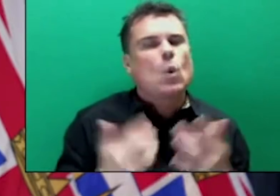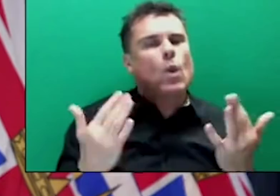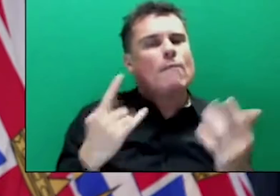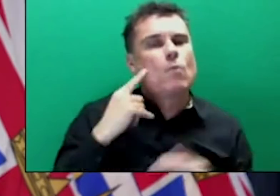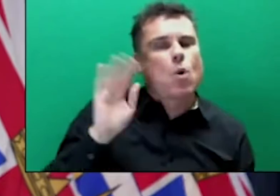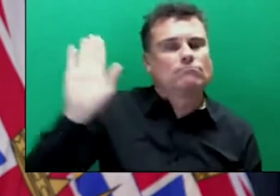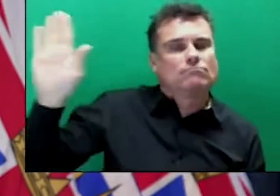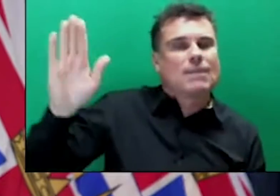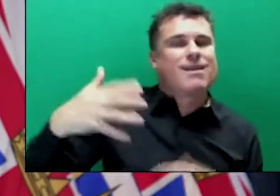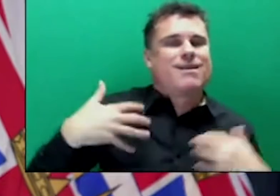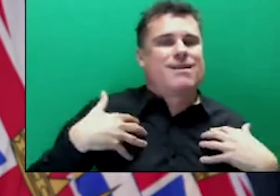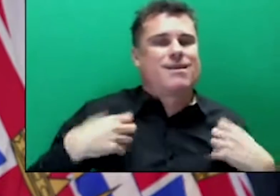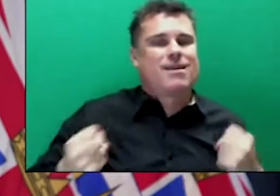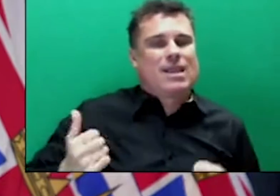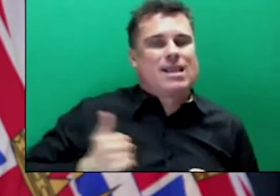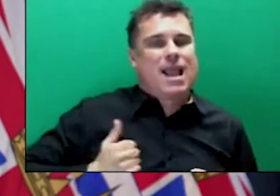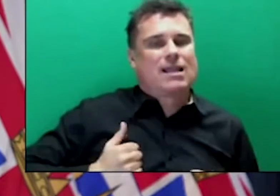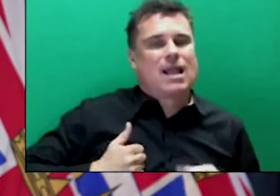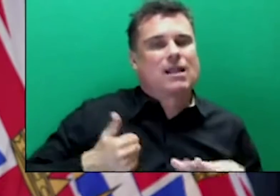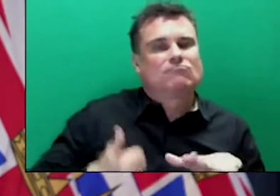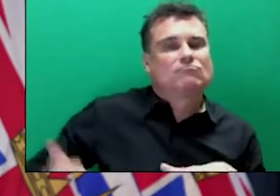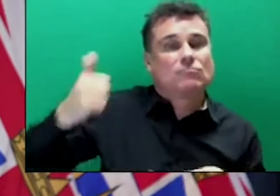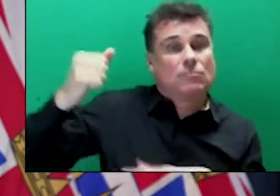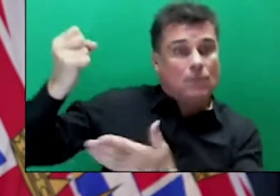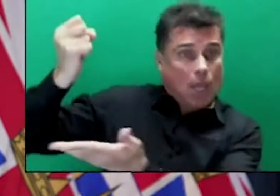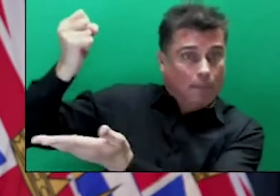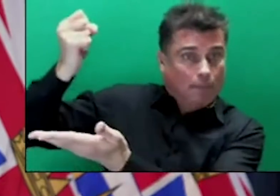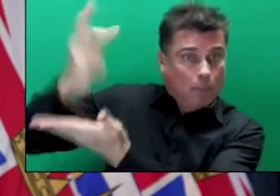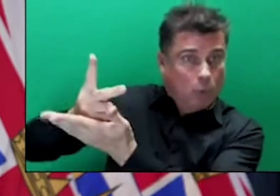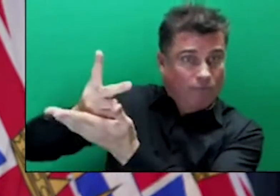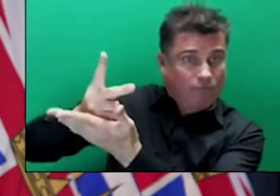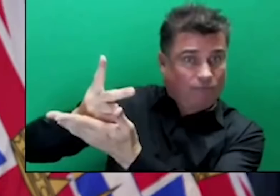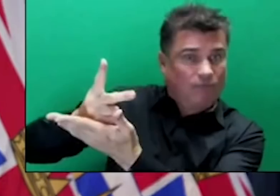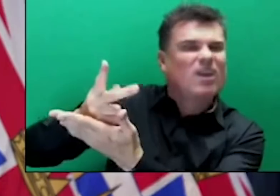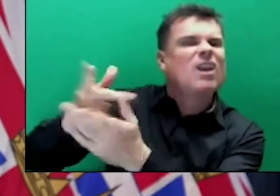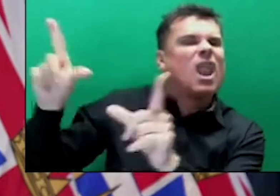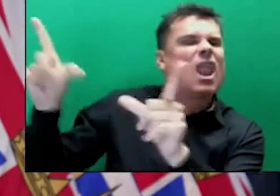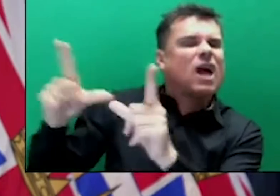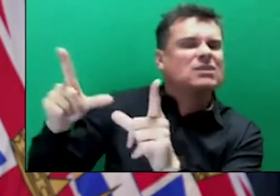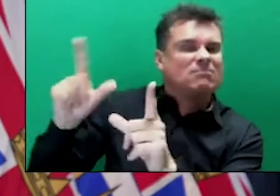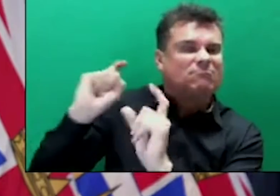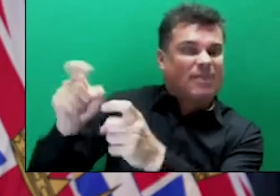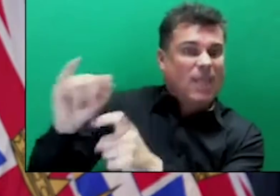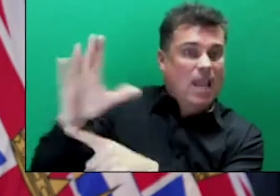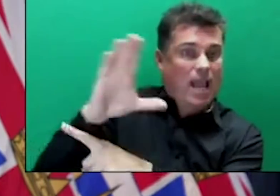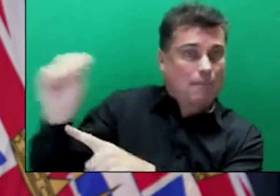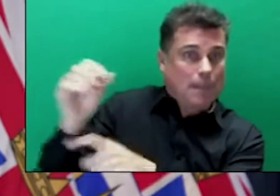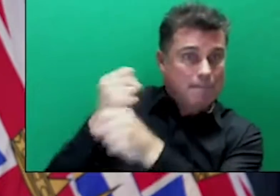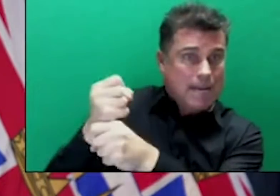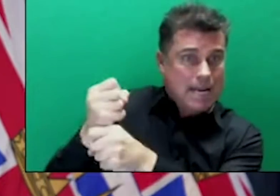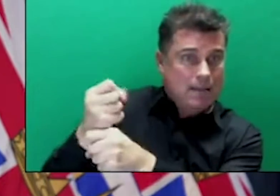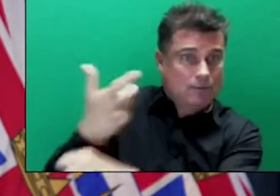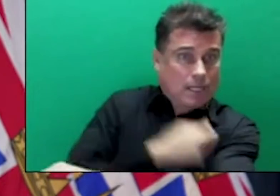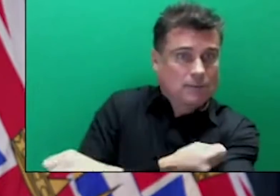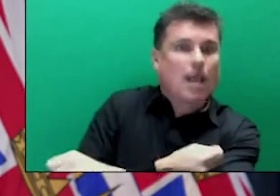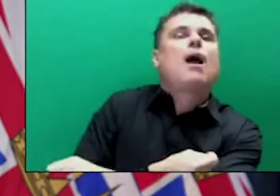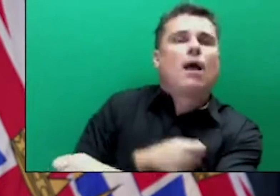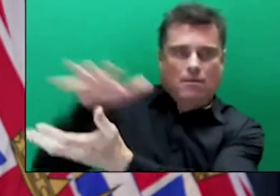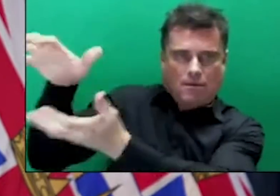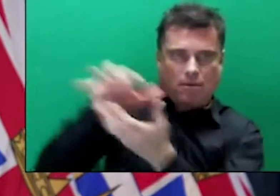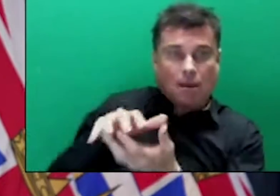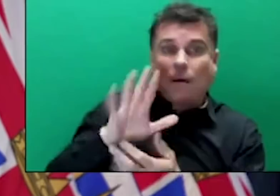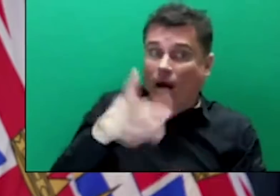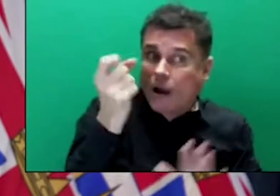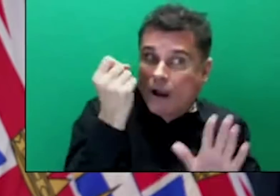immunization into people's arms as soon as we can. We are not going to have enough in the first few months that it's going to make a difference in